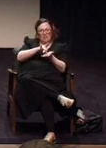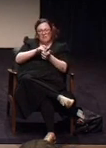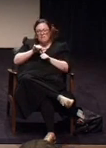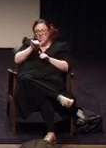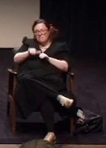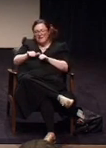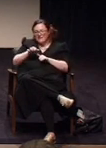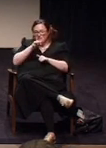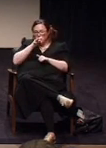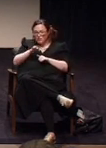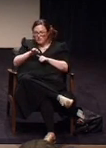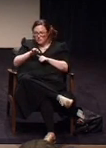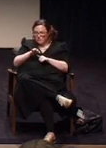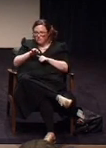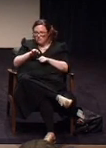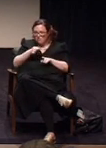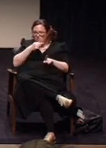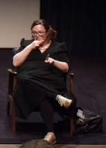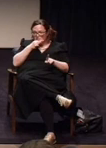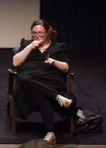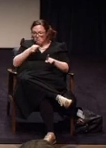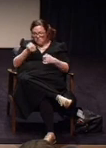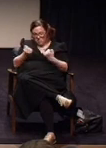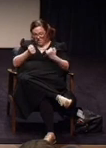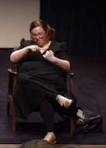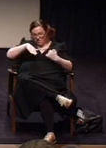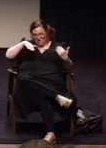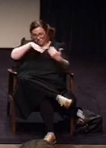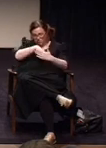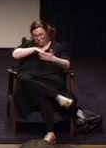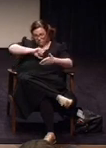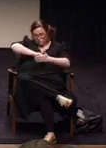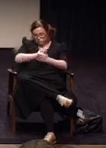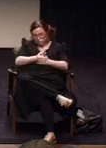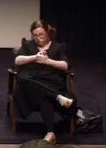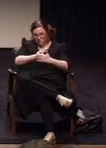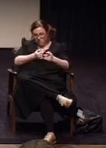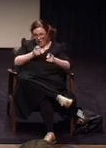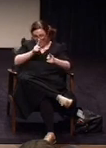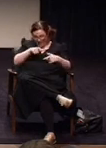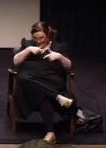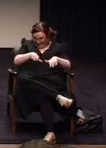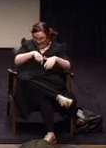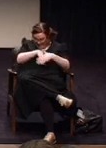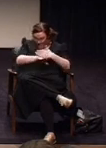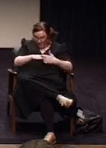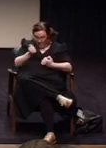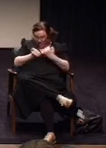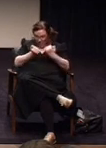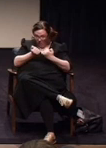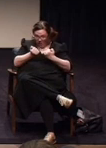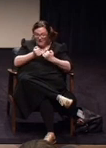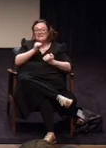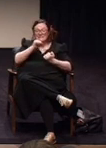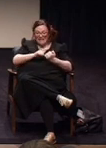people in more than one of these vehicles? And if the answer is yes, the magnitude is switching to